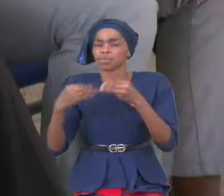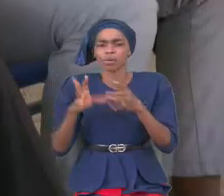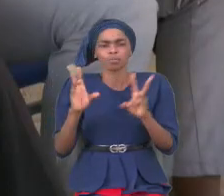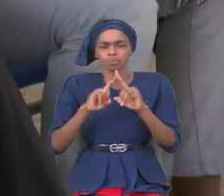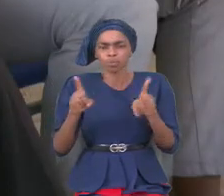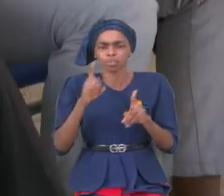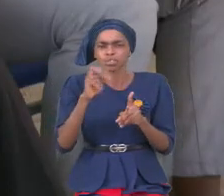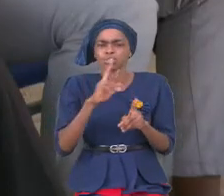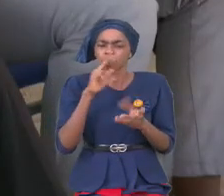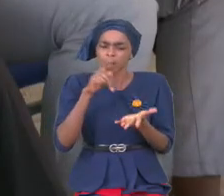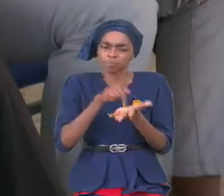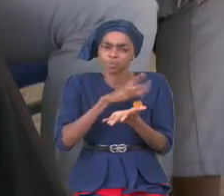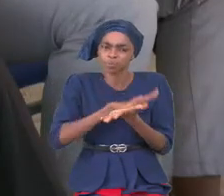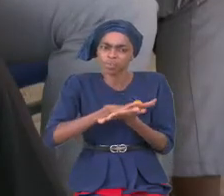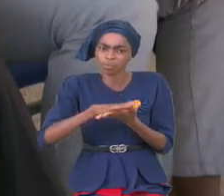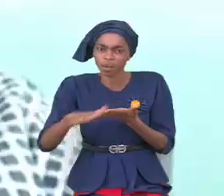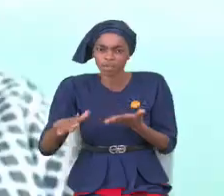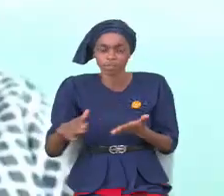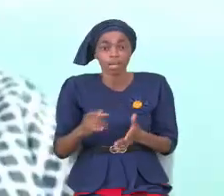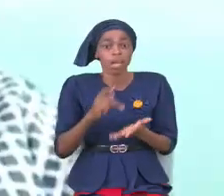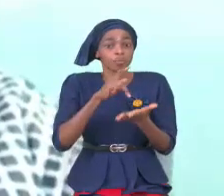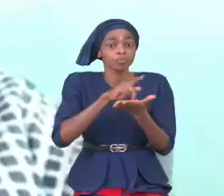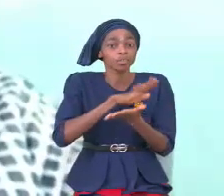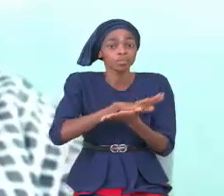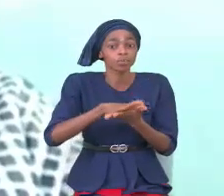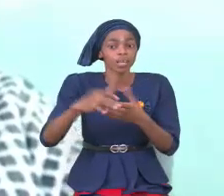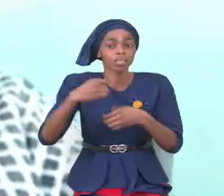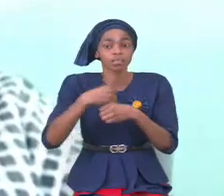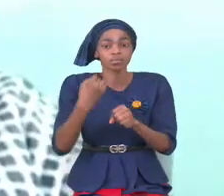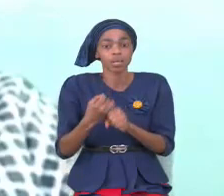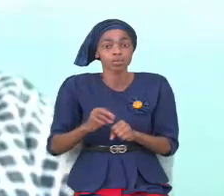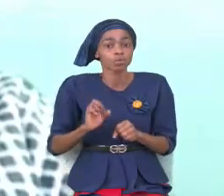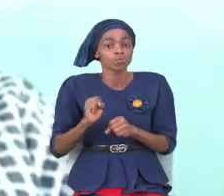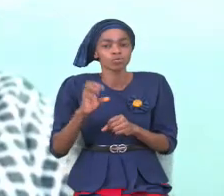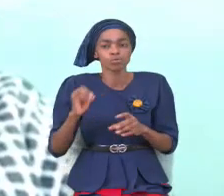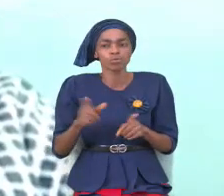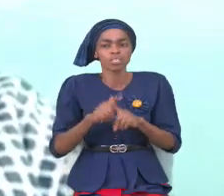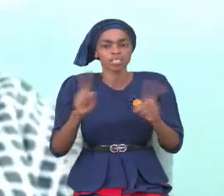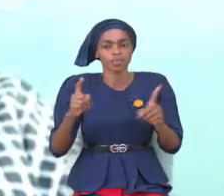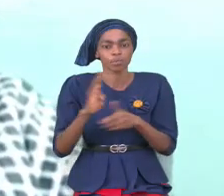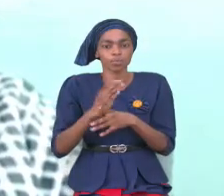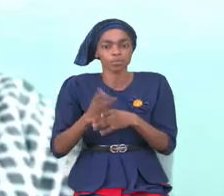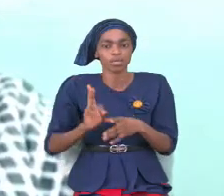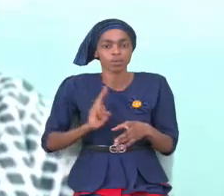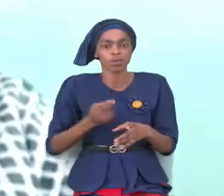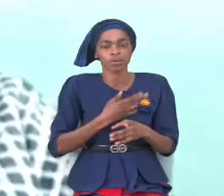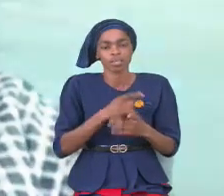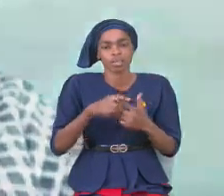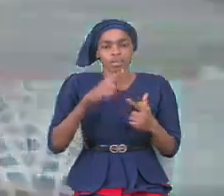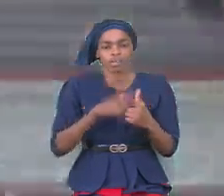them. And you are practical. Your life tells the story. And you are